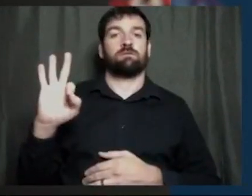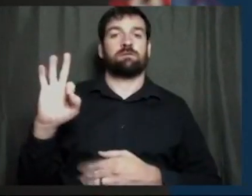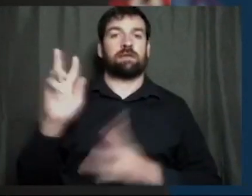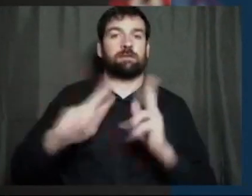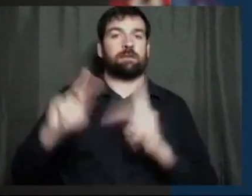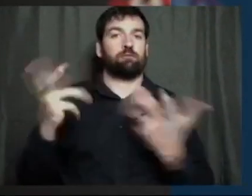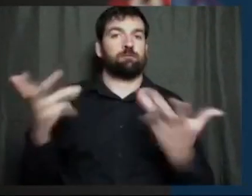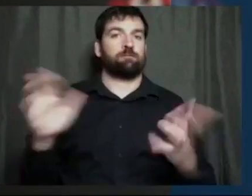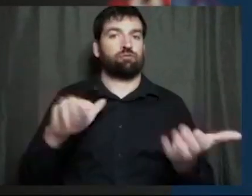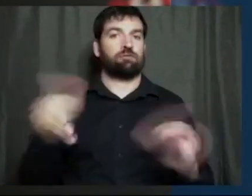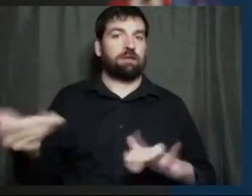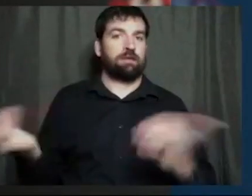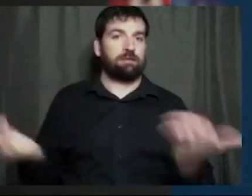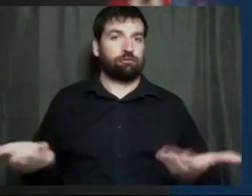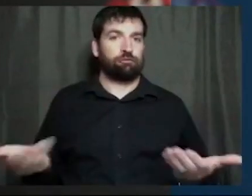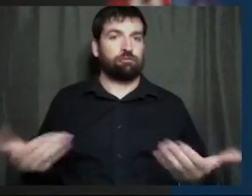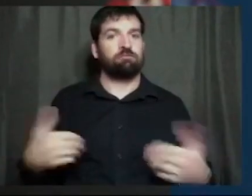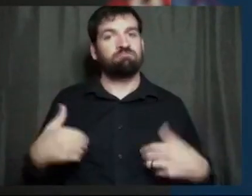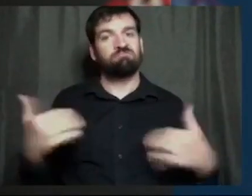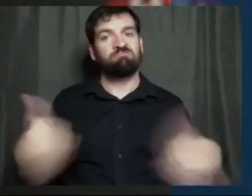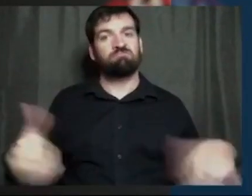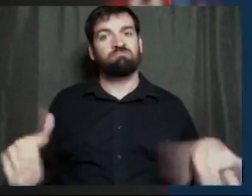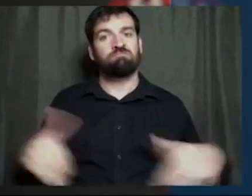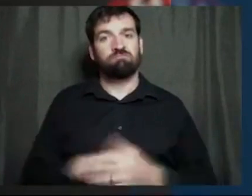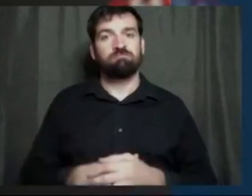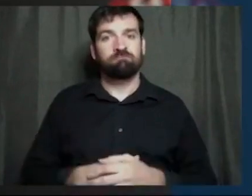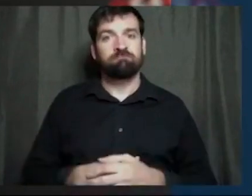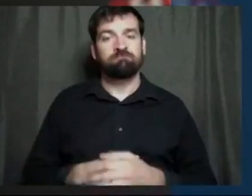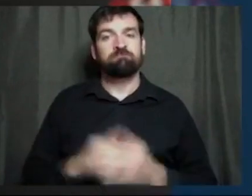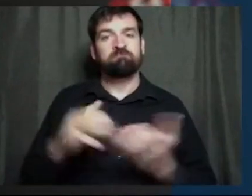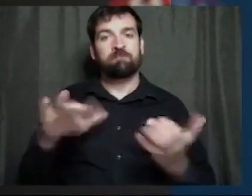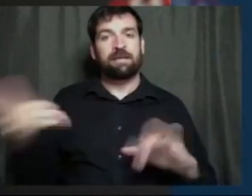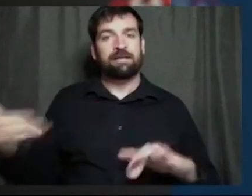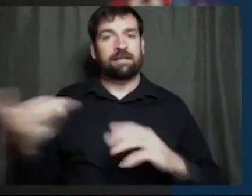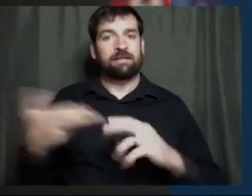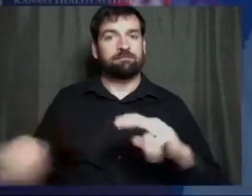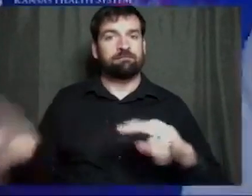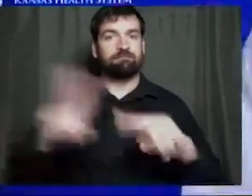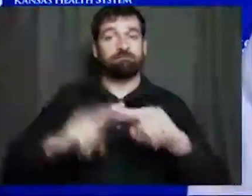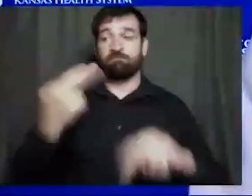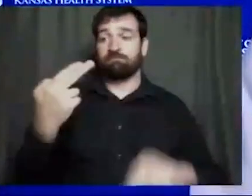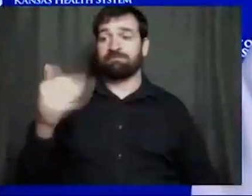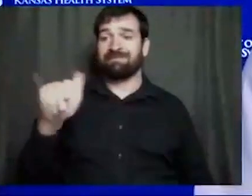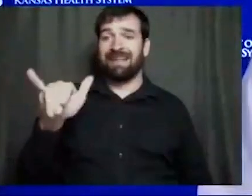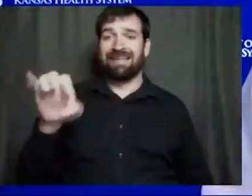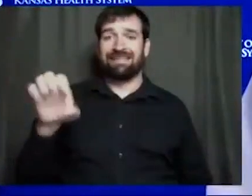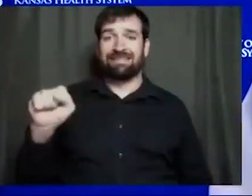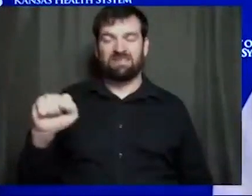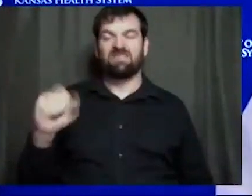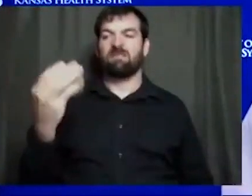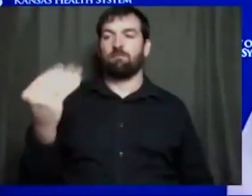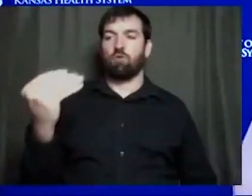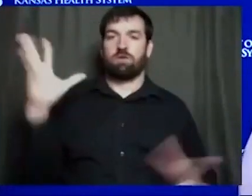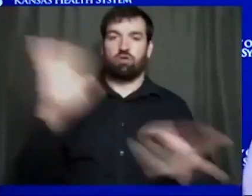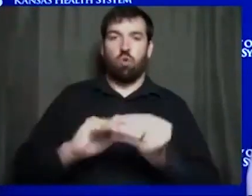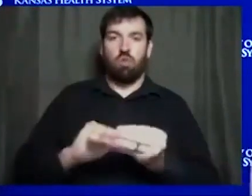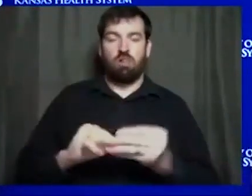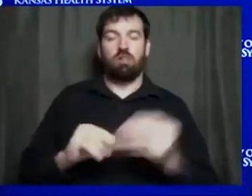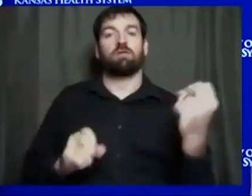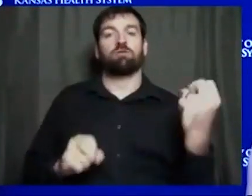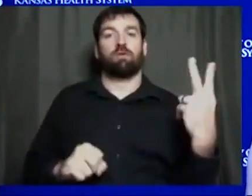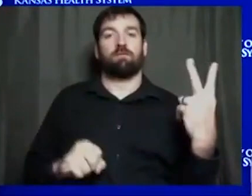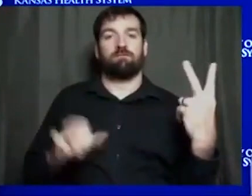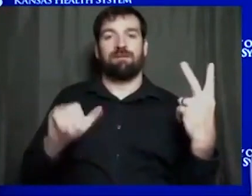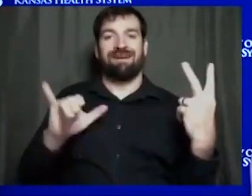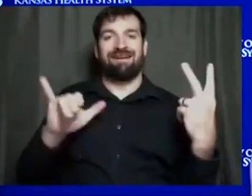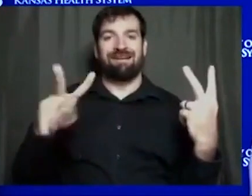So quite a bit. Our numbers of deaths have gone up. Hays has 14 total with 12 active infections and